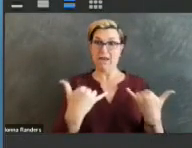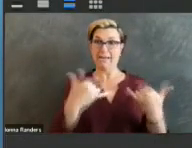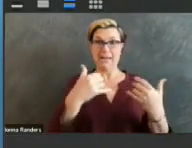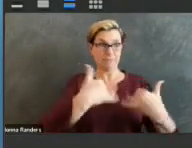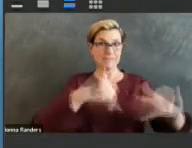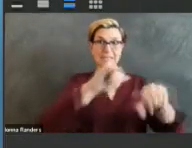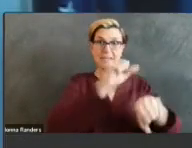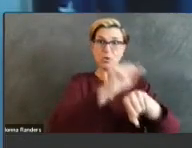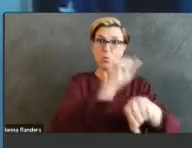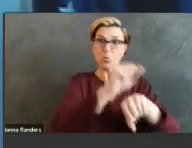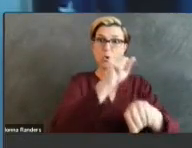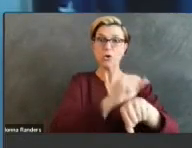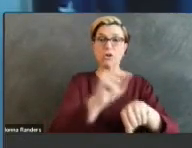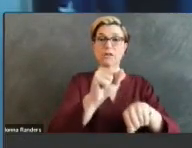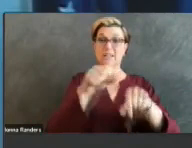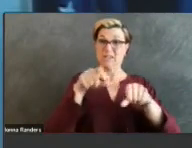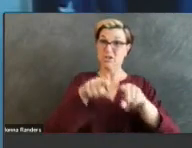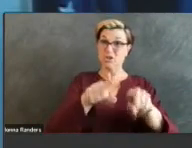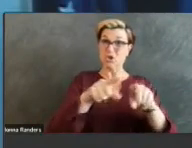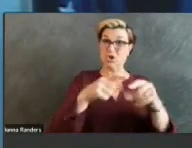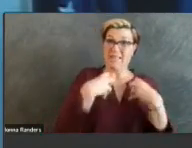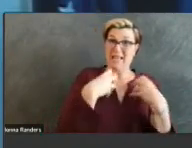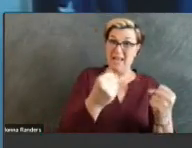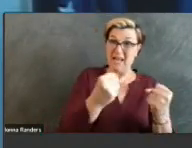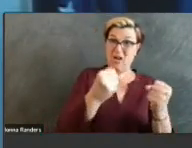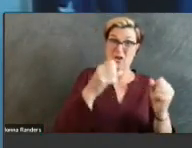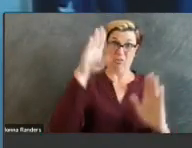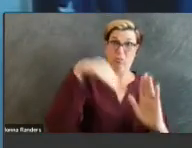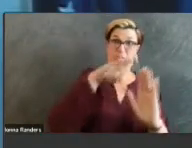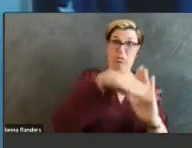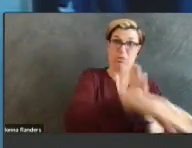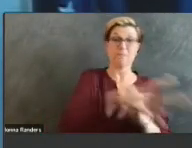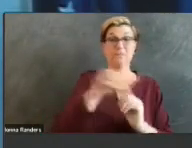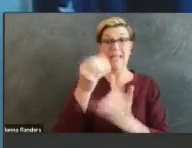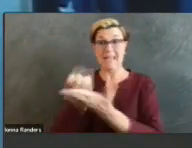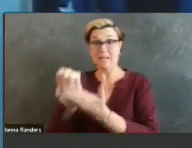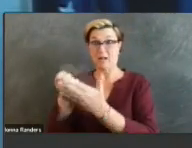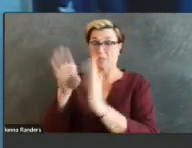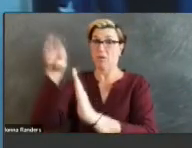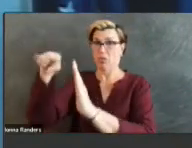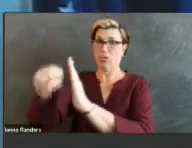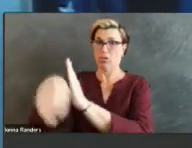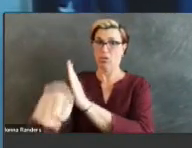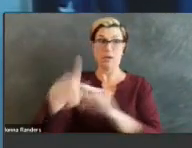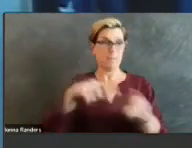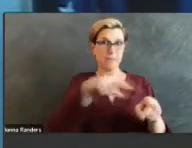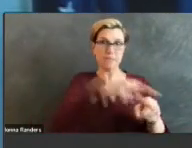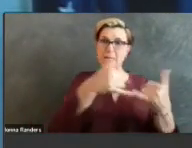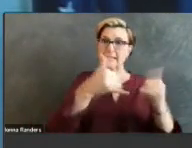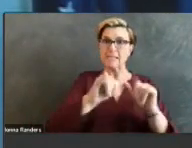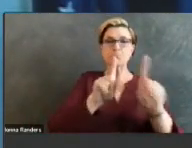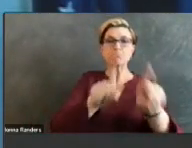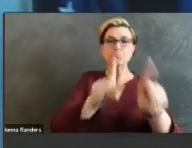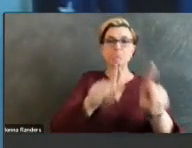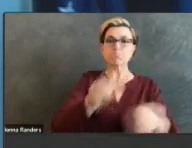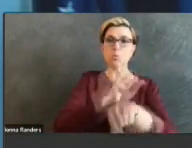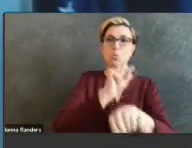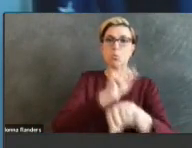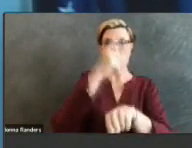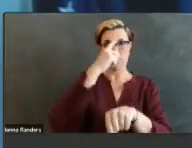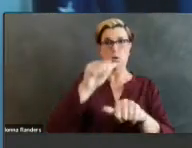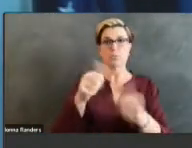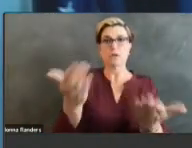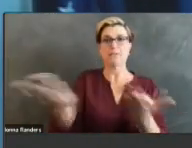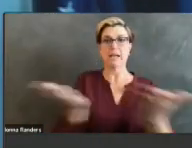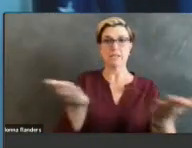unprecedented economic and health crisis, continuing to provide quality service and outstanding customer service. So thank